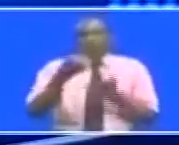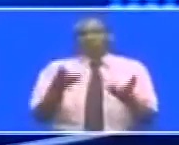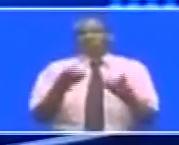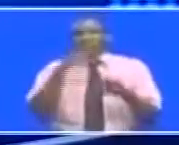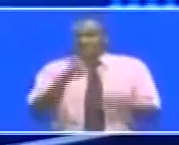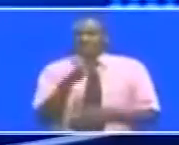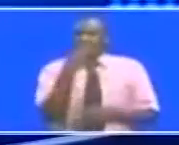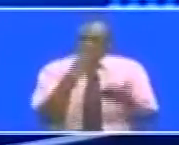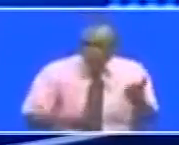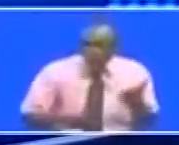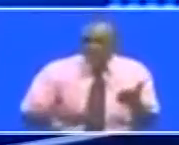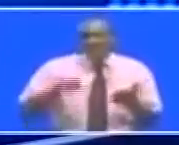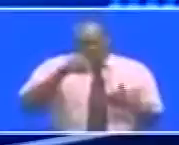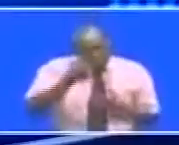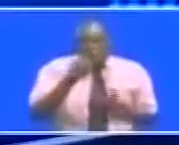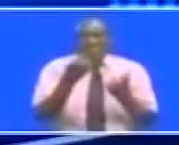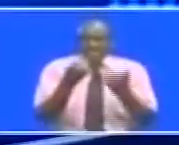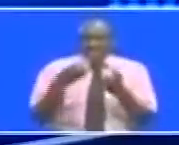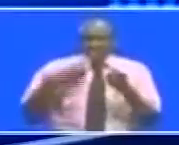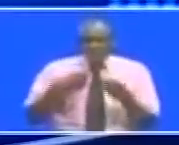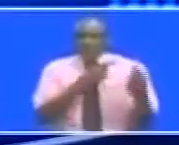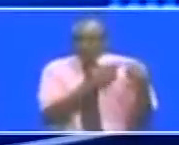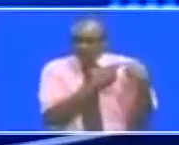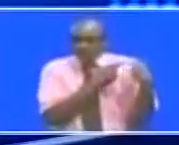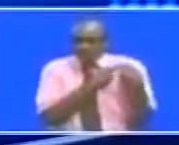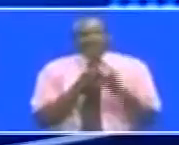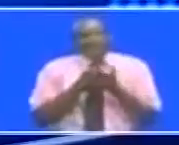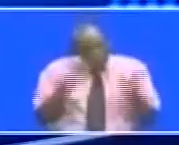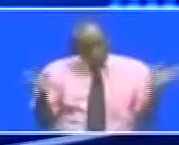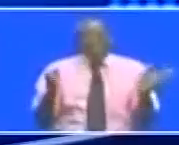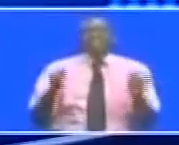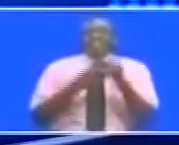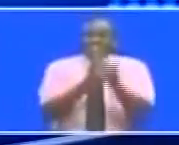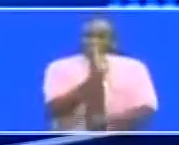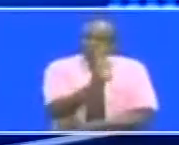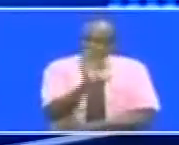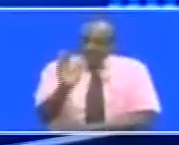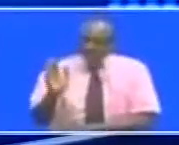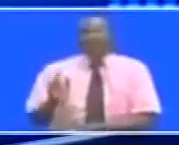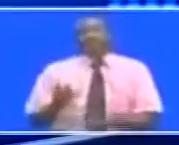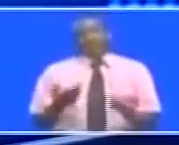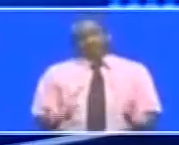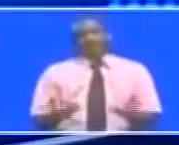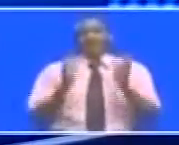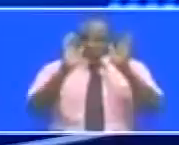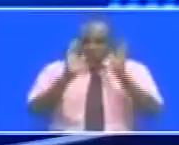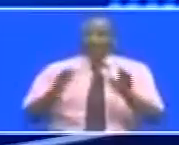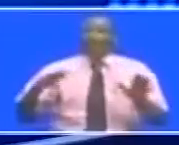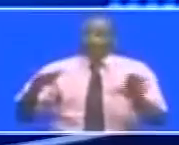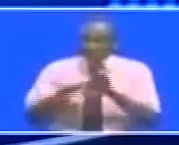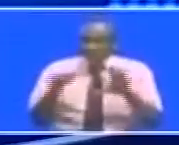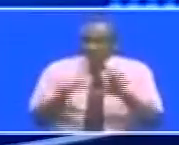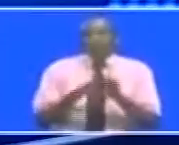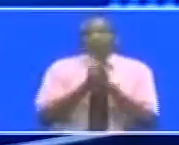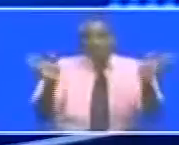speakers emphasized the need for accountability and transparency from leaders, as well as the importance of public participation